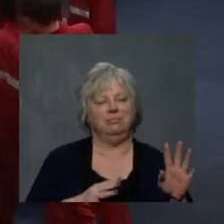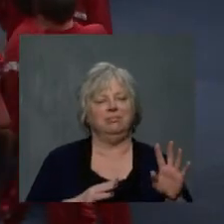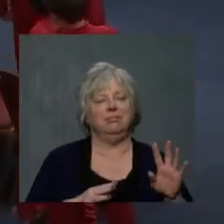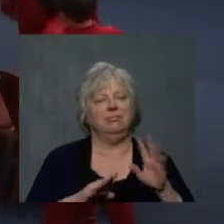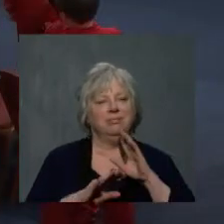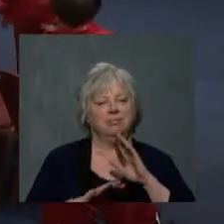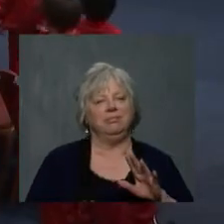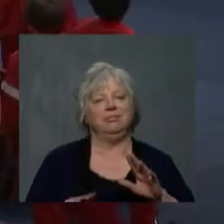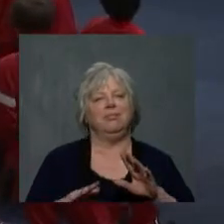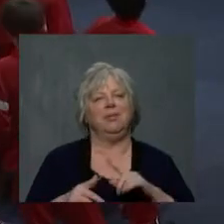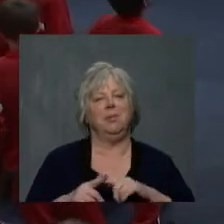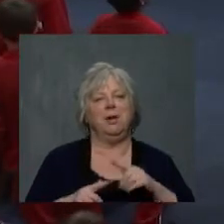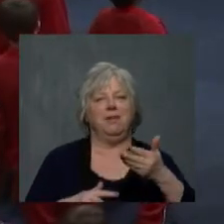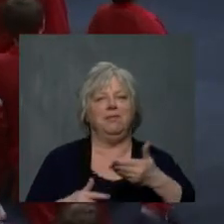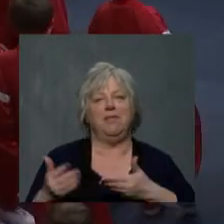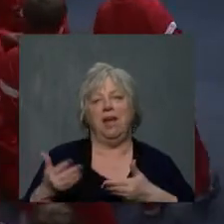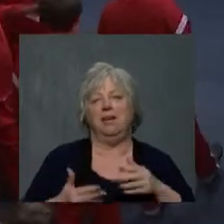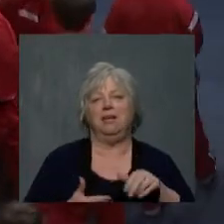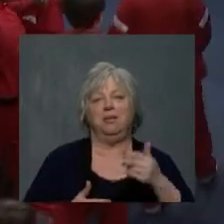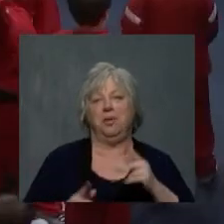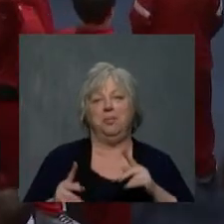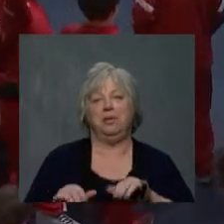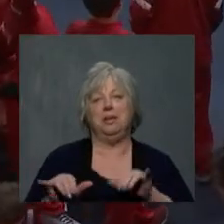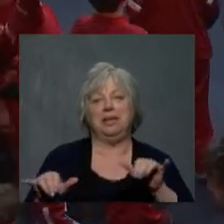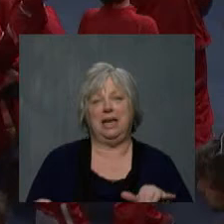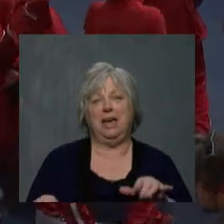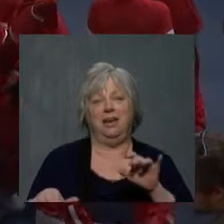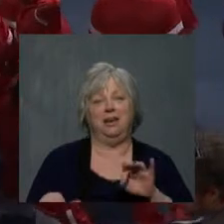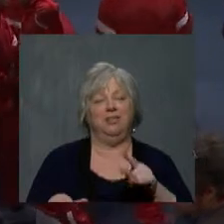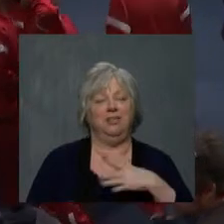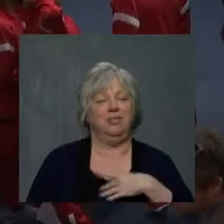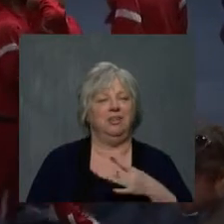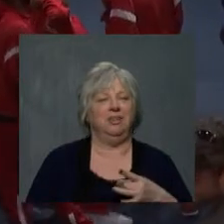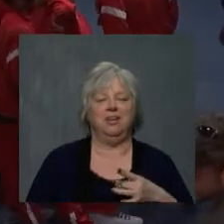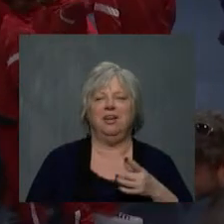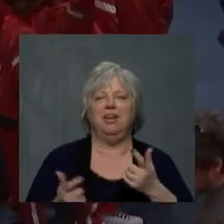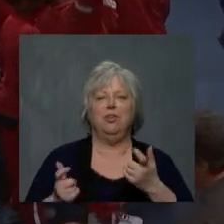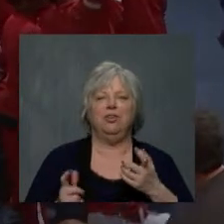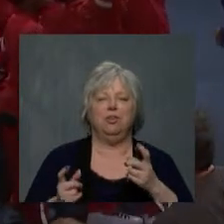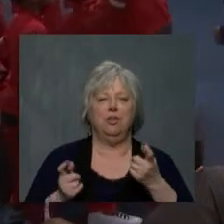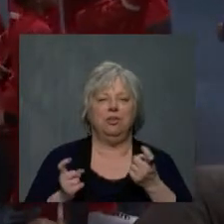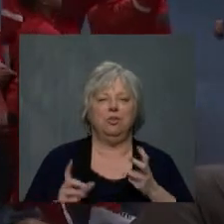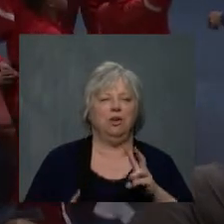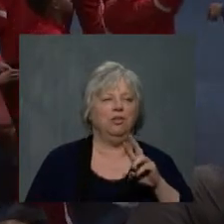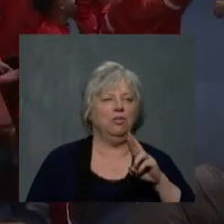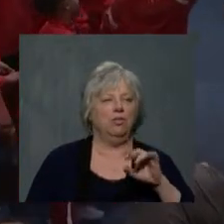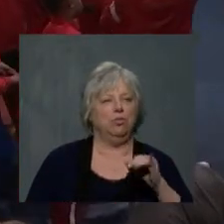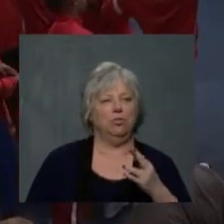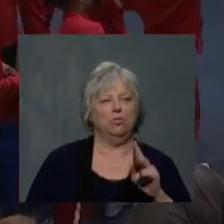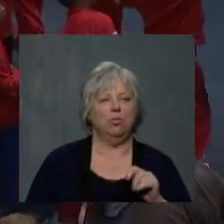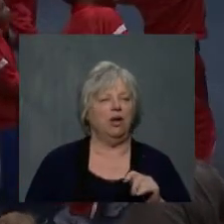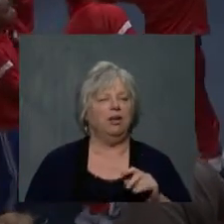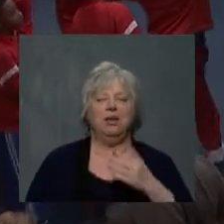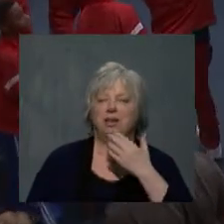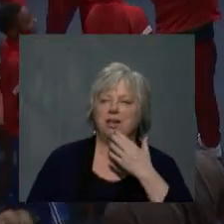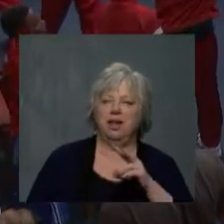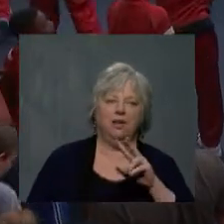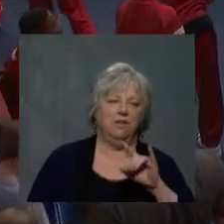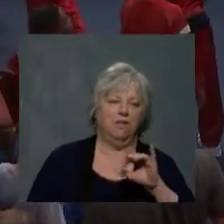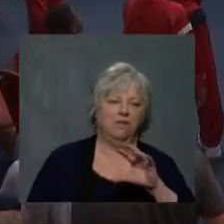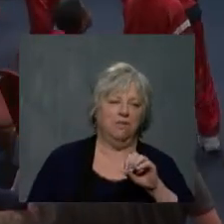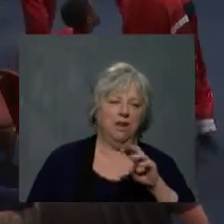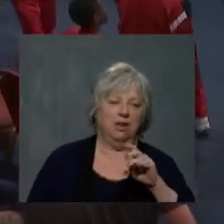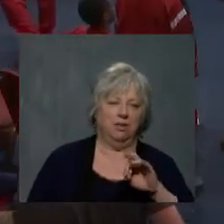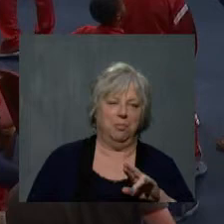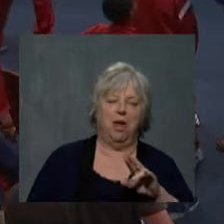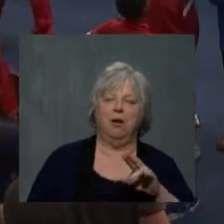leave. We invite others to stay, if you would like. Director Wright. Thank you, Vice Mayor. I just wanted to let you know that I'm going to have to